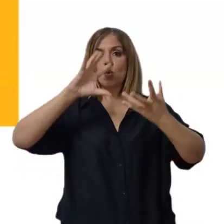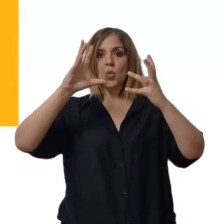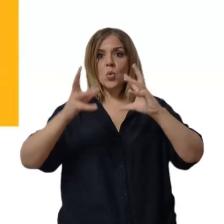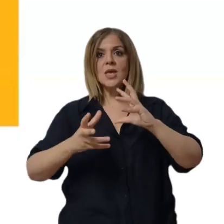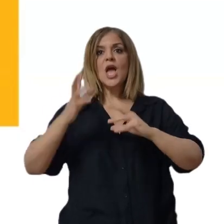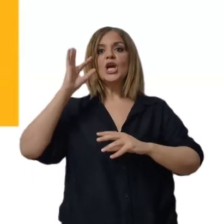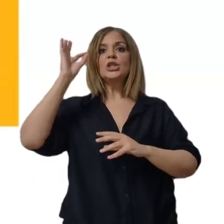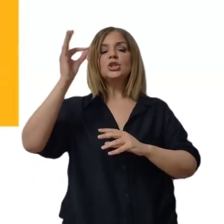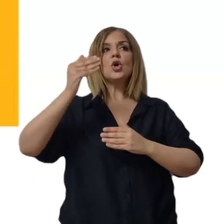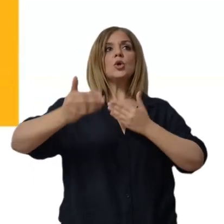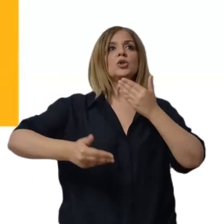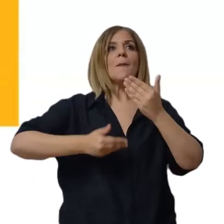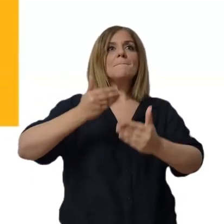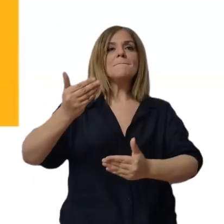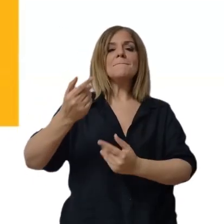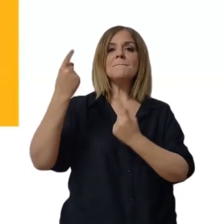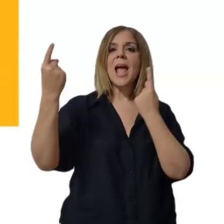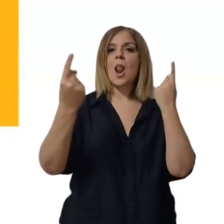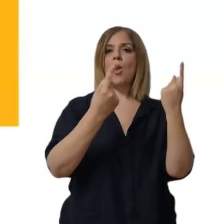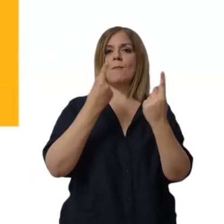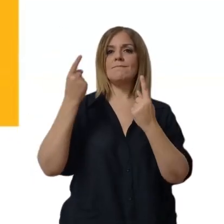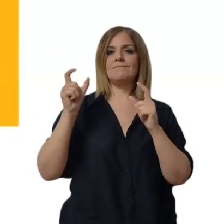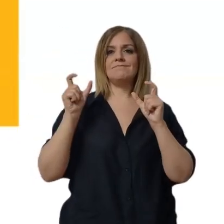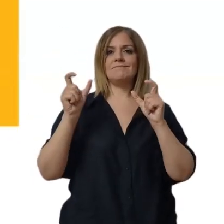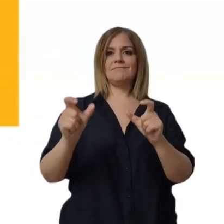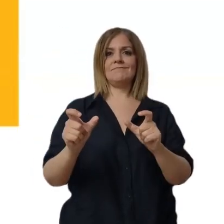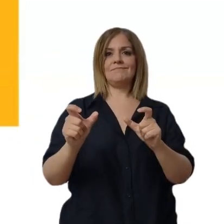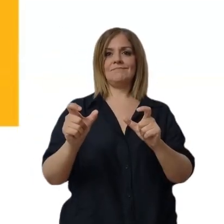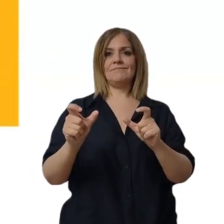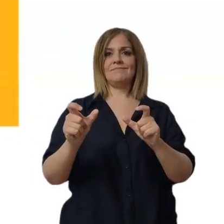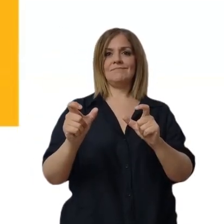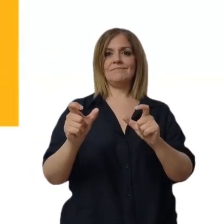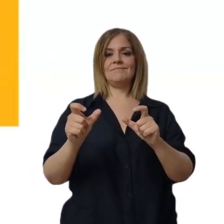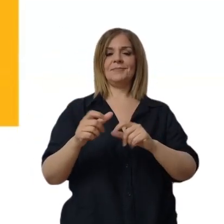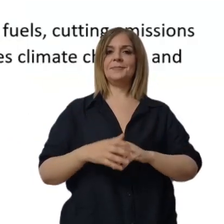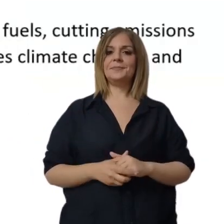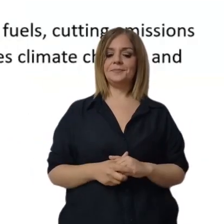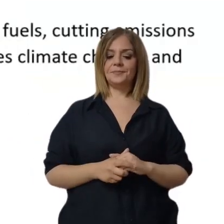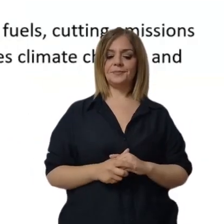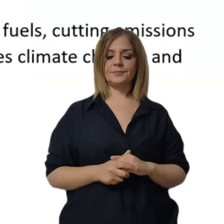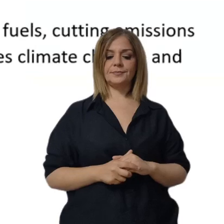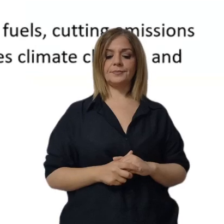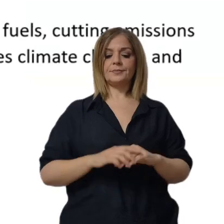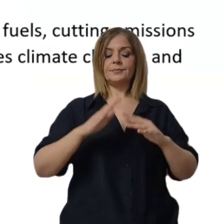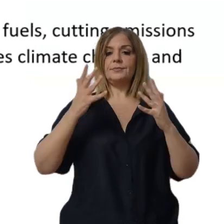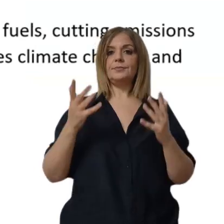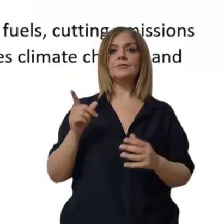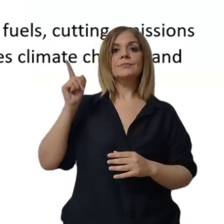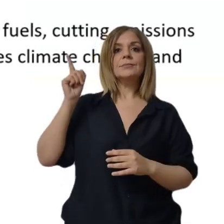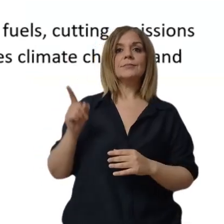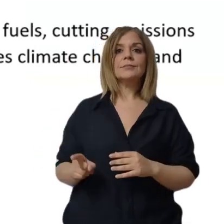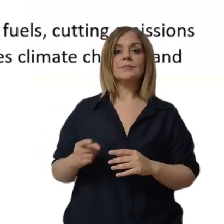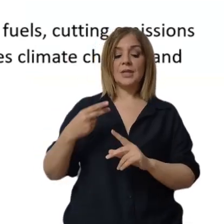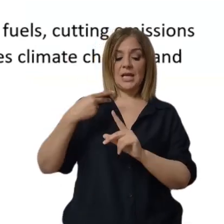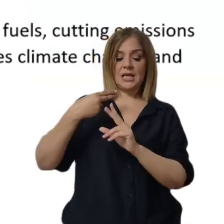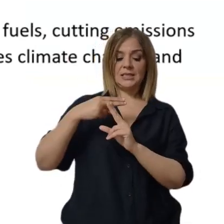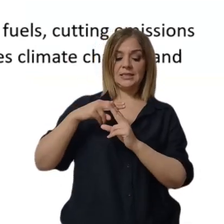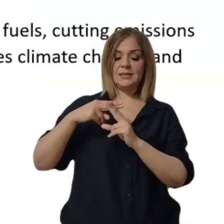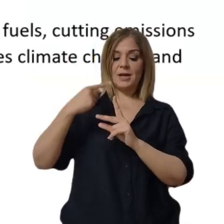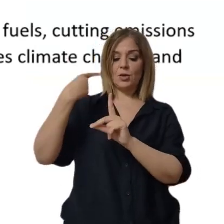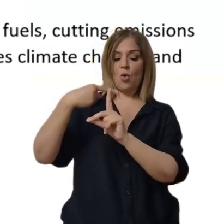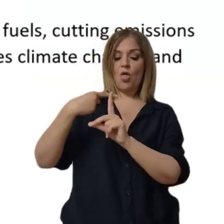on Earth and in the future, and have a greener future. So these are the main benefits